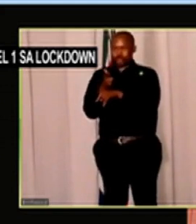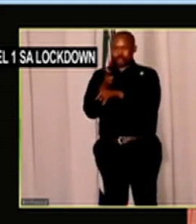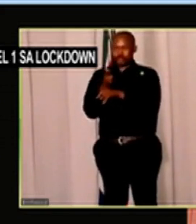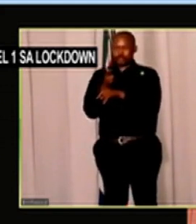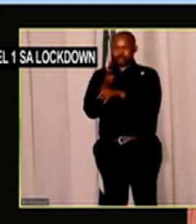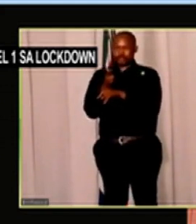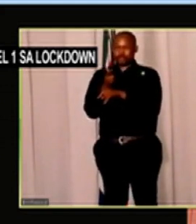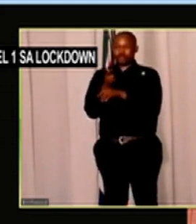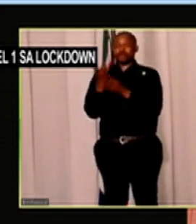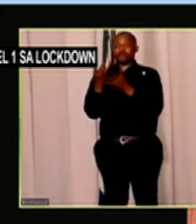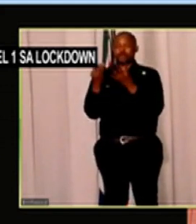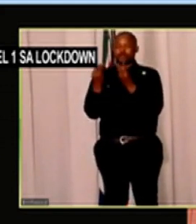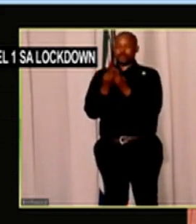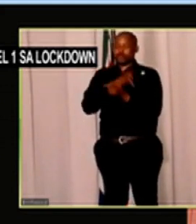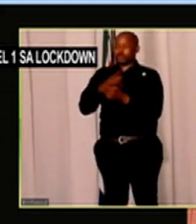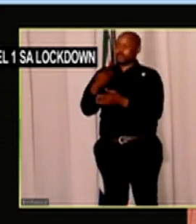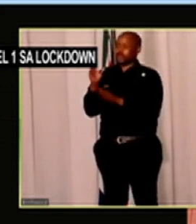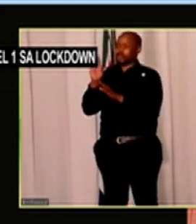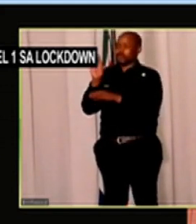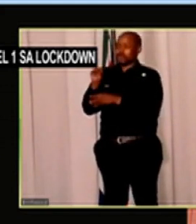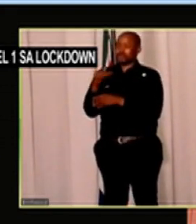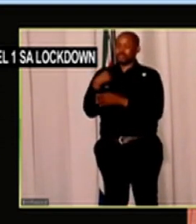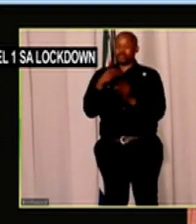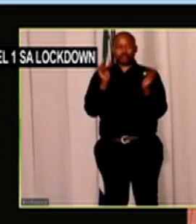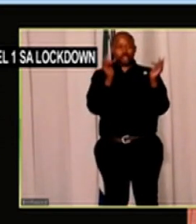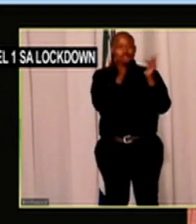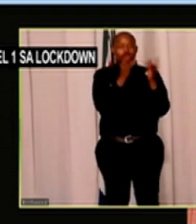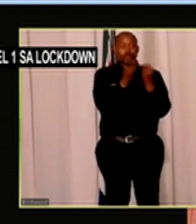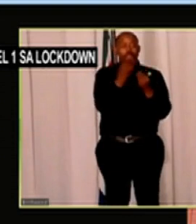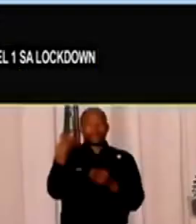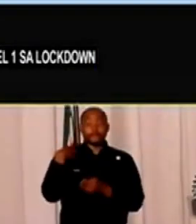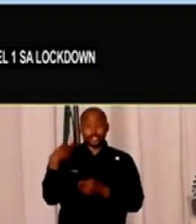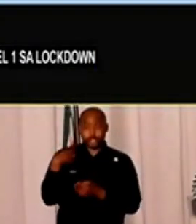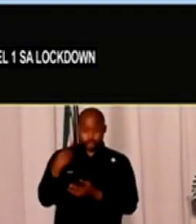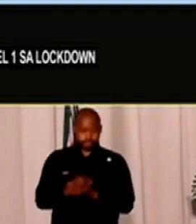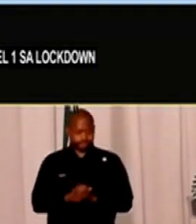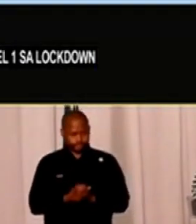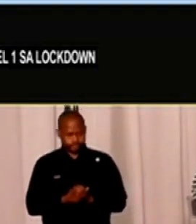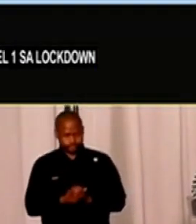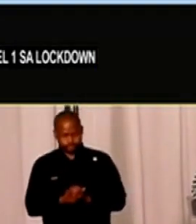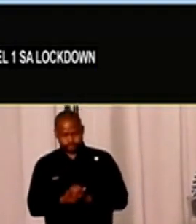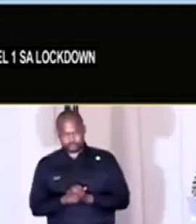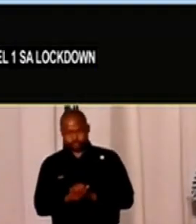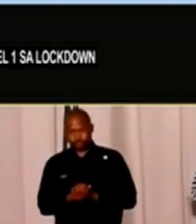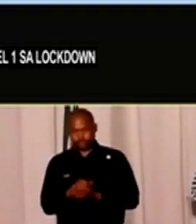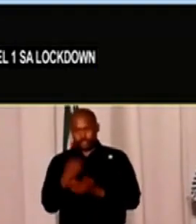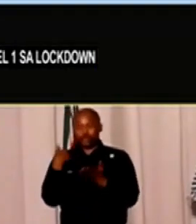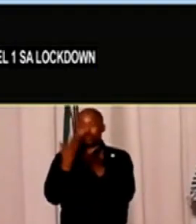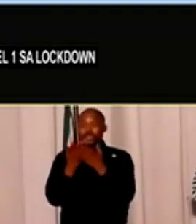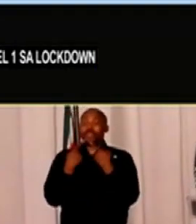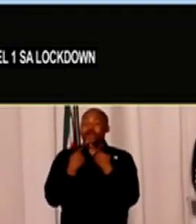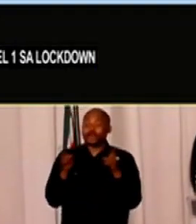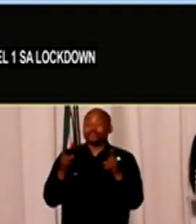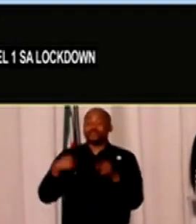transmission sessions by asking that we connect to Minister Mbalula, who would be able to address